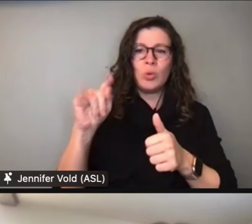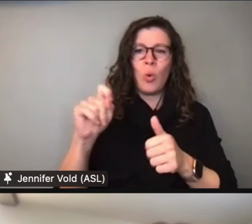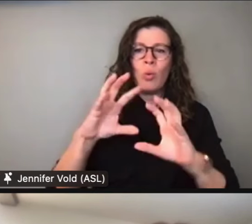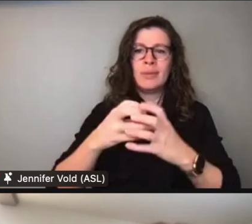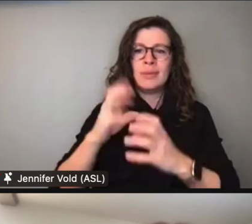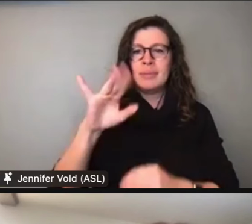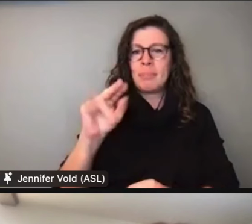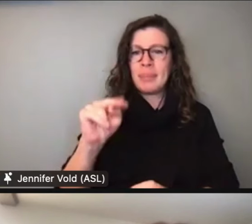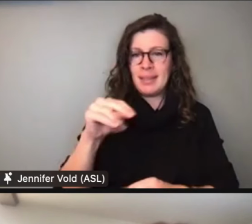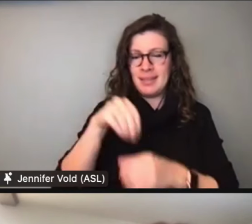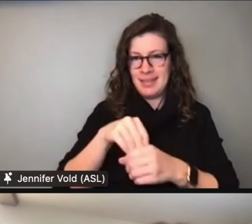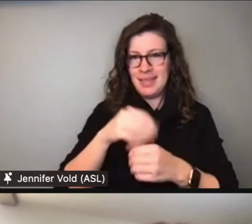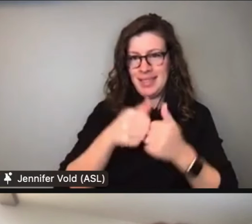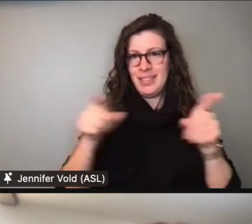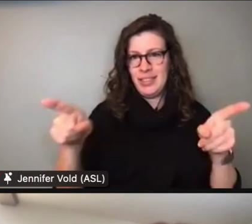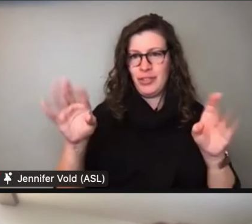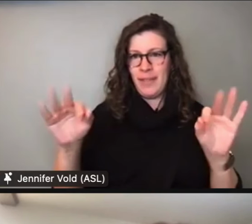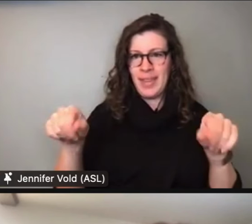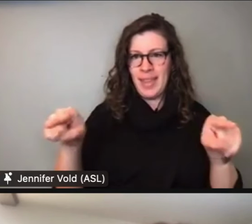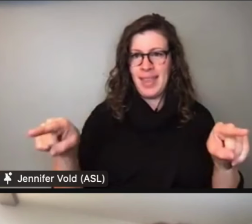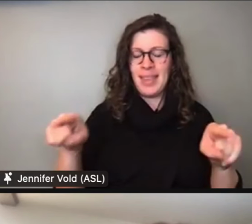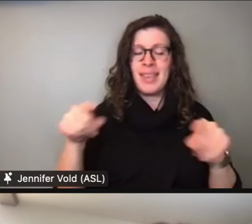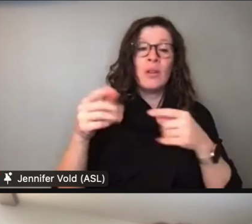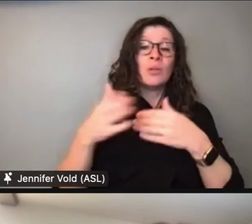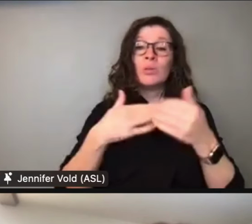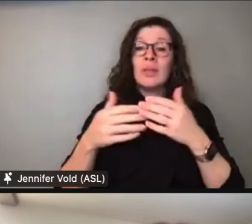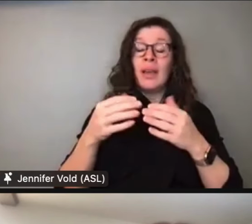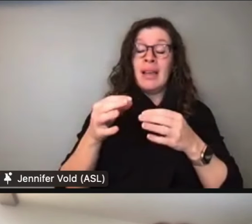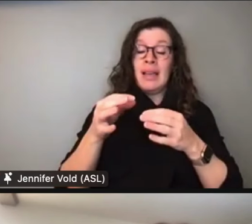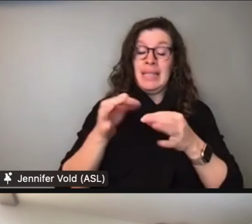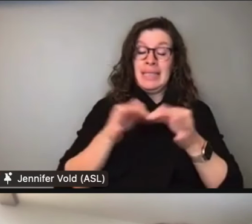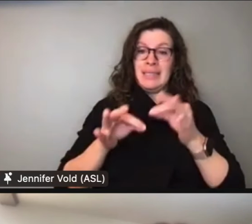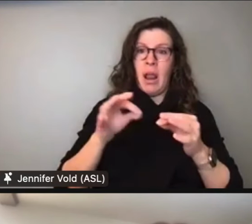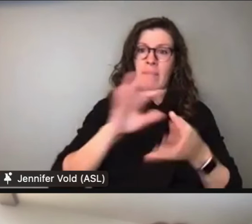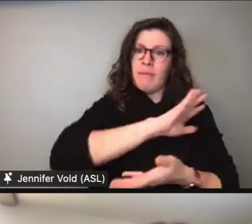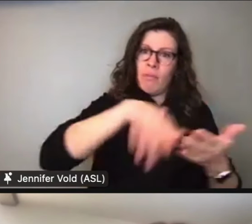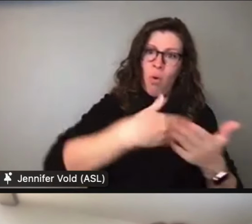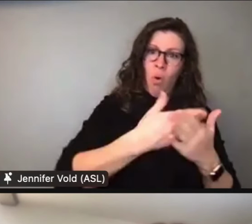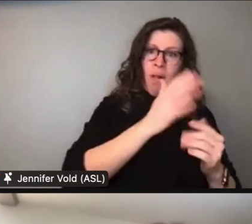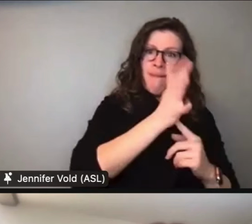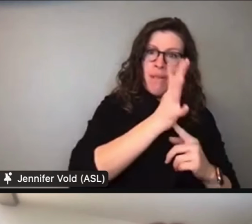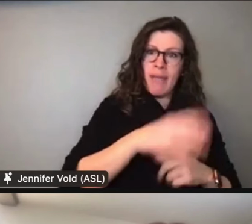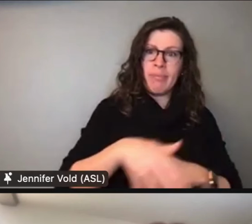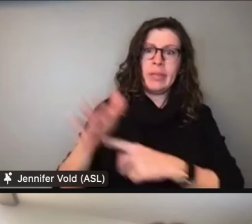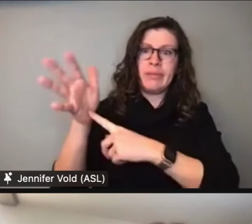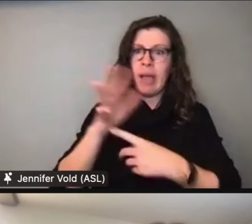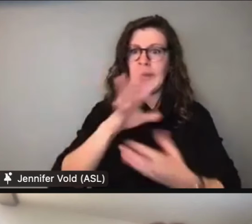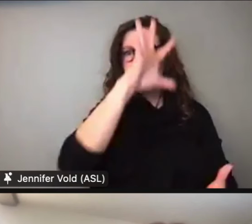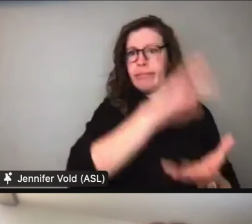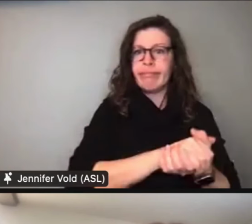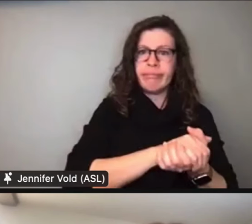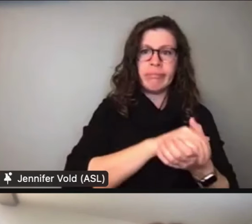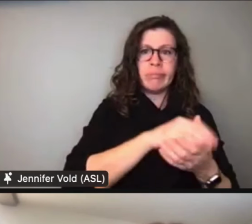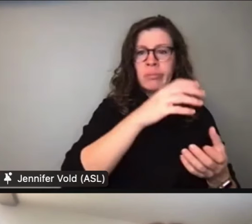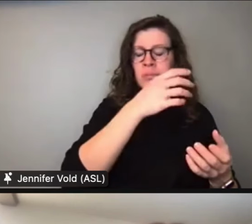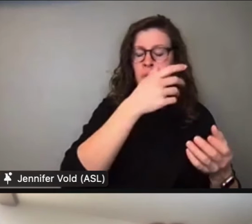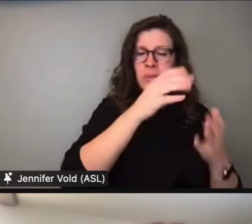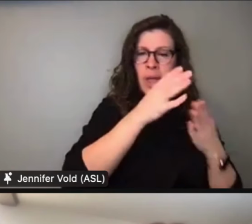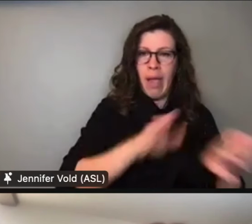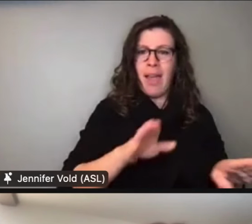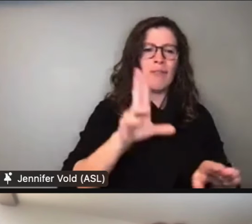association. So rather than averaging all of it for the 5 minutes of free association, I'm kind of plotting it somewhat in time. And you can see that